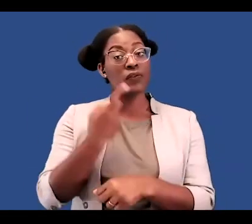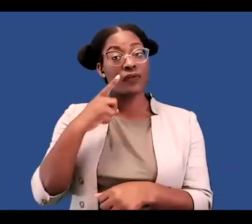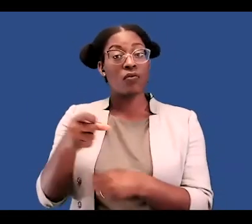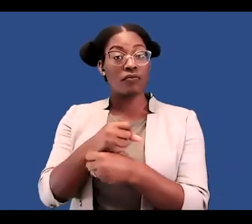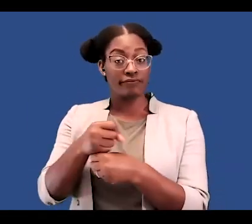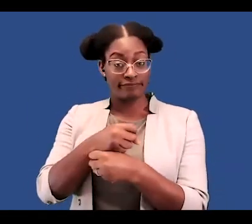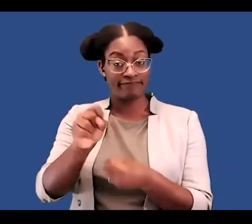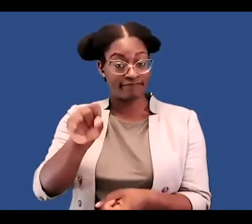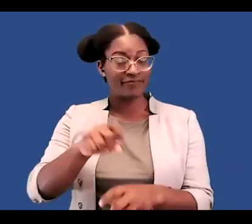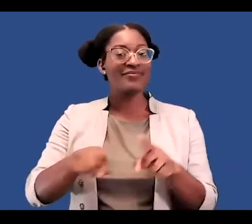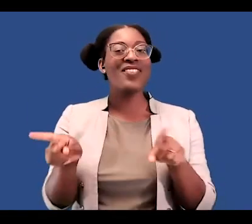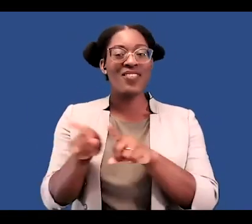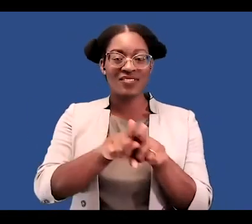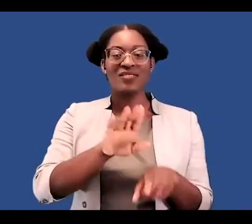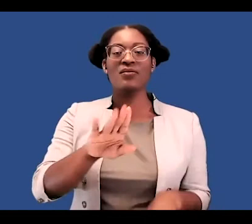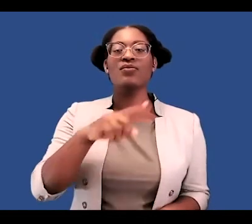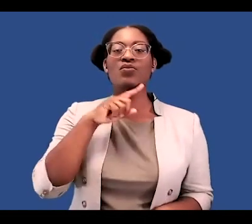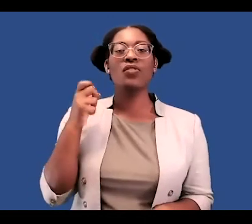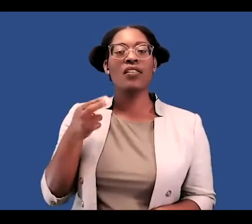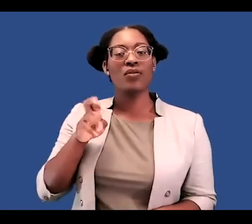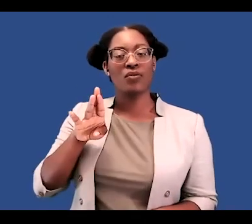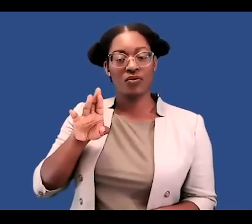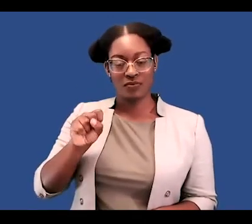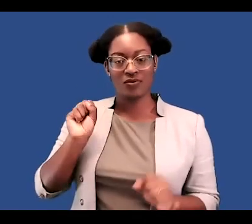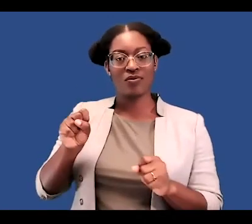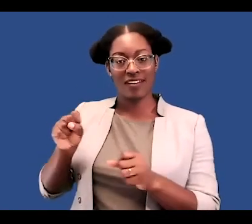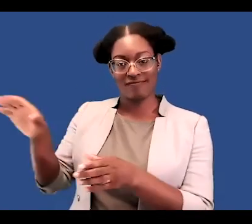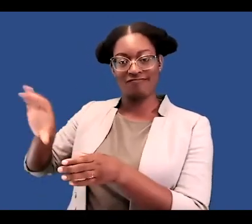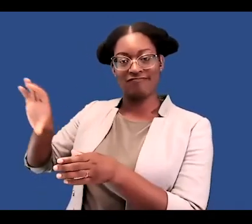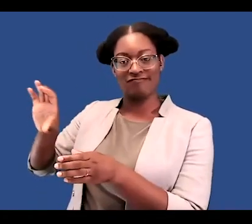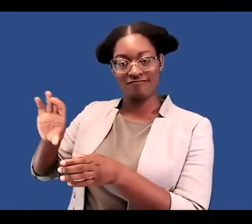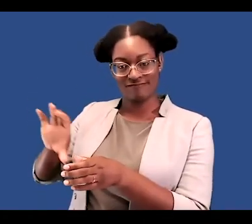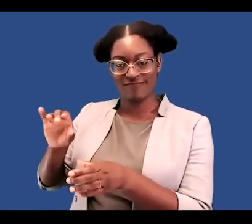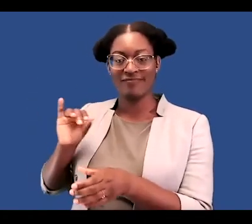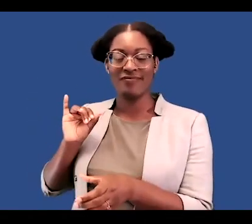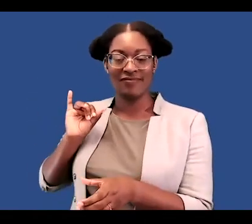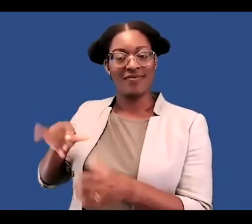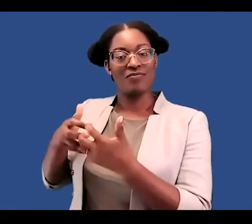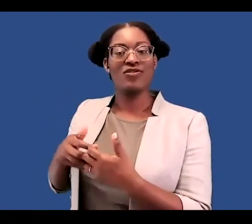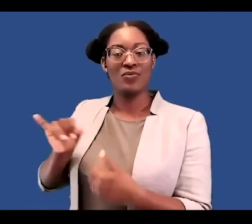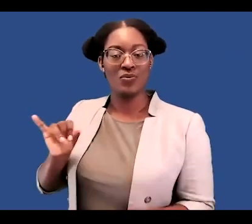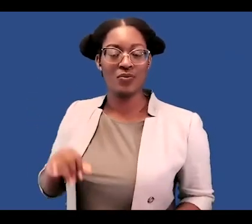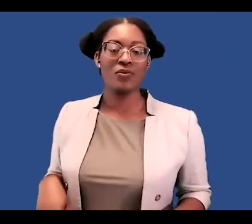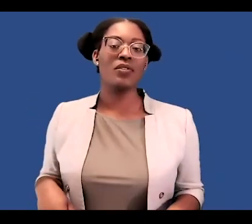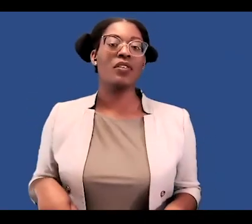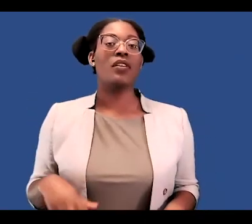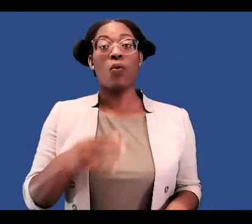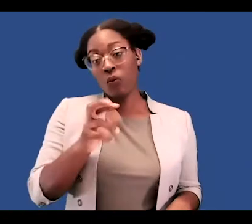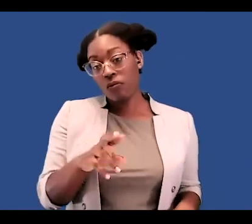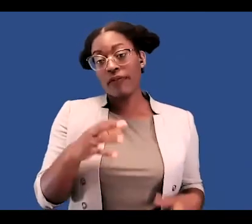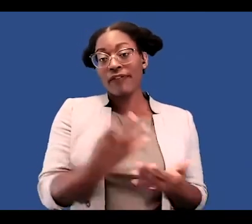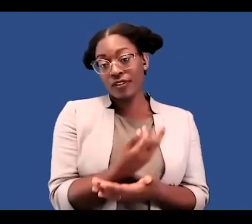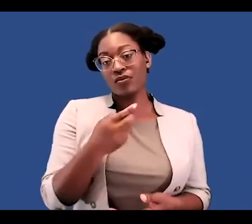can also use it for putting your dried herbs in there. Putting your dried herbs in there, or your fresh herbs, with hot